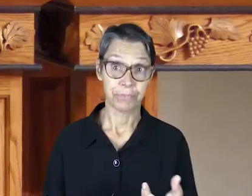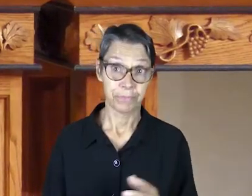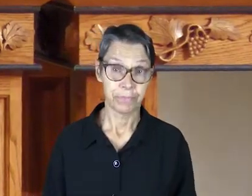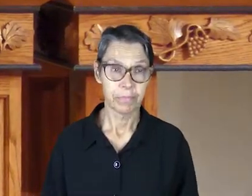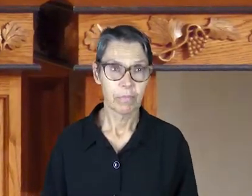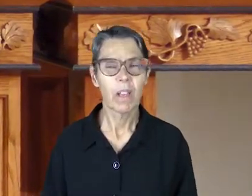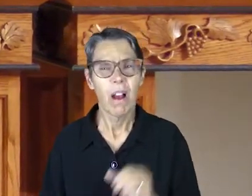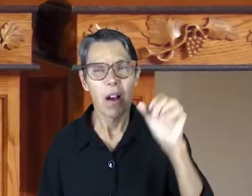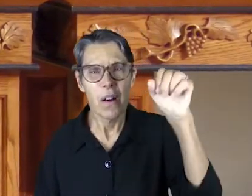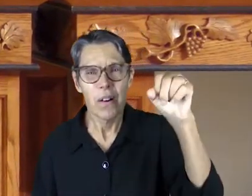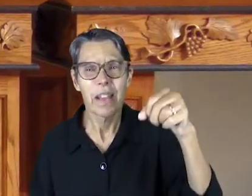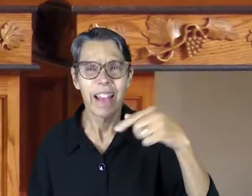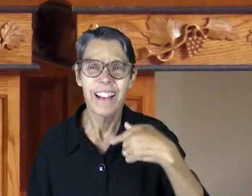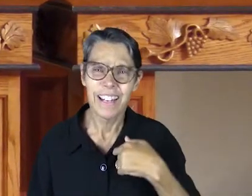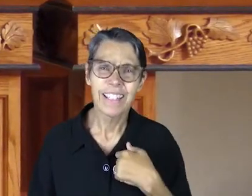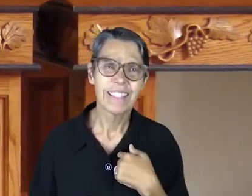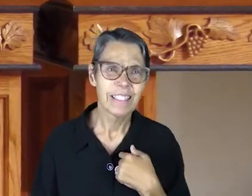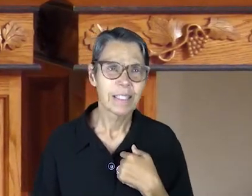Yeah, I am a person